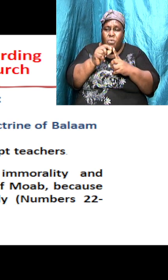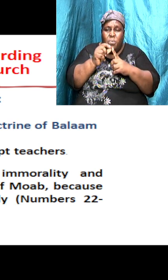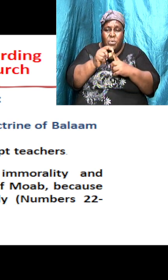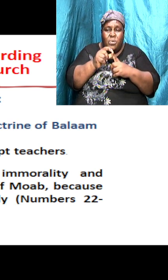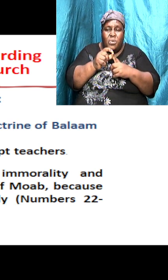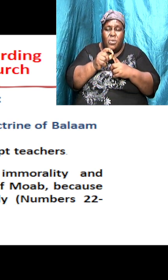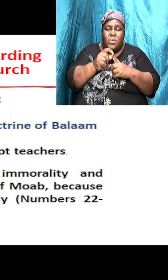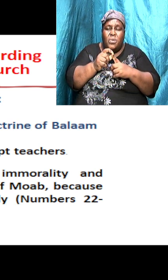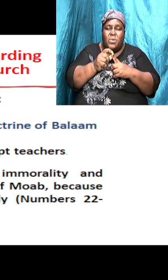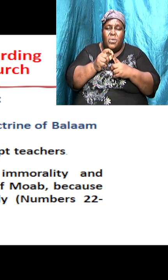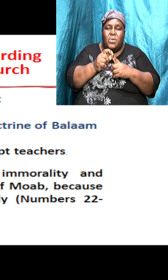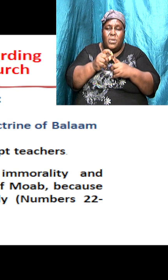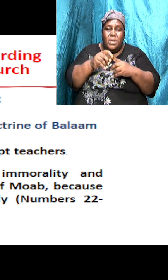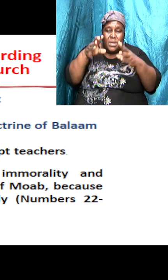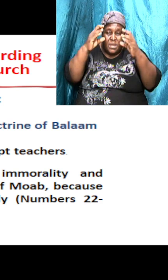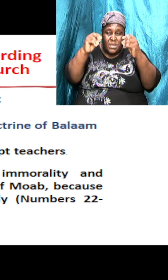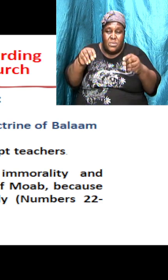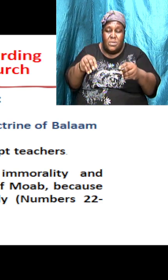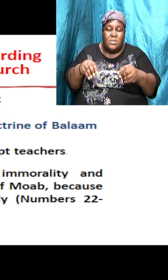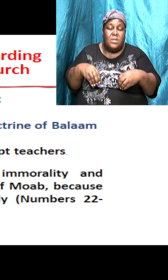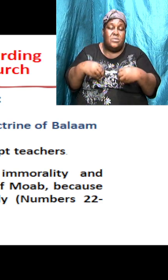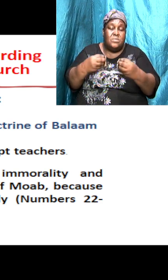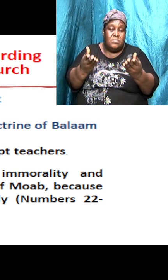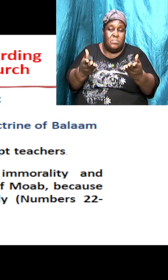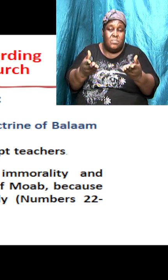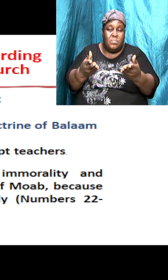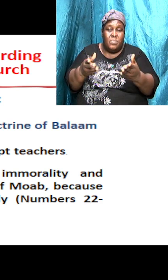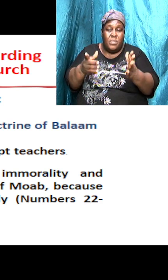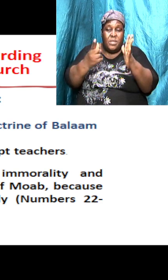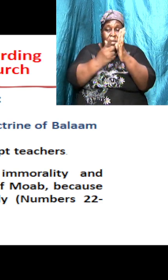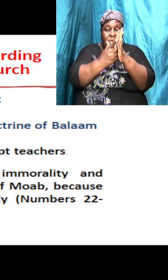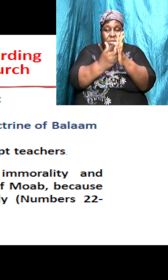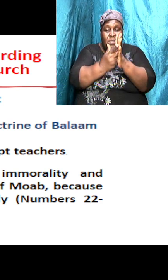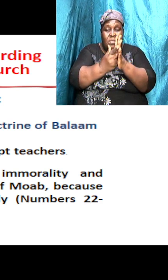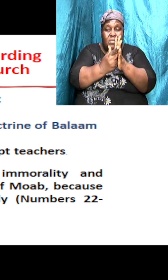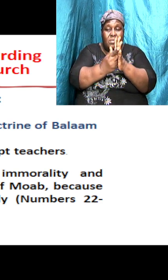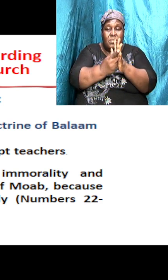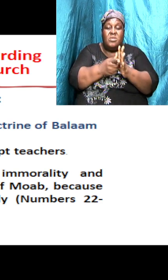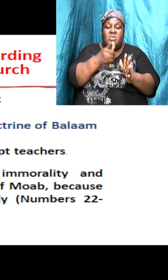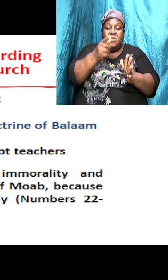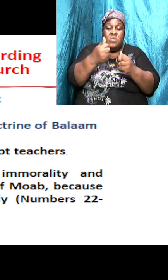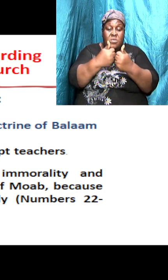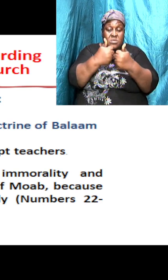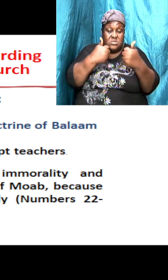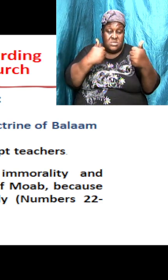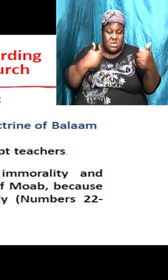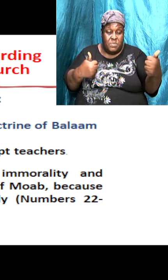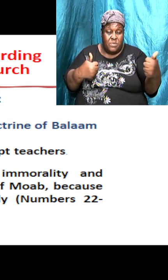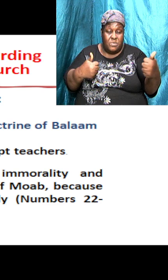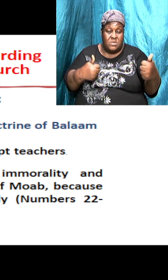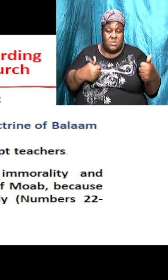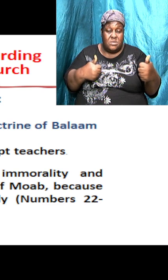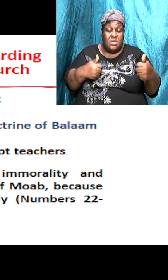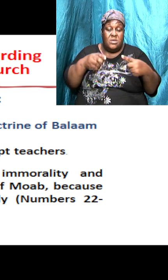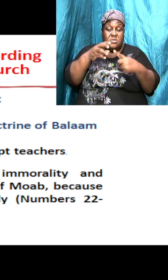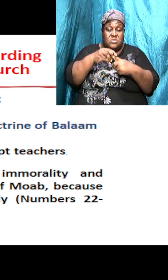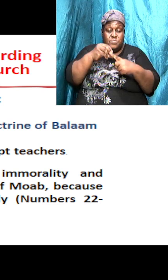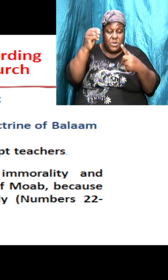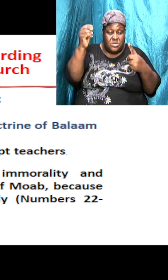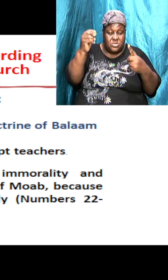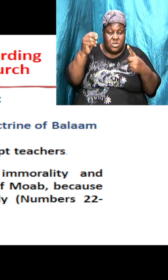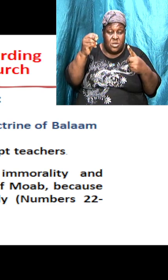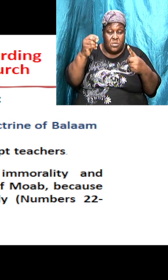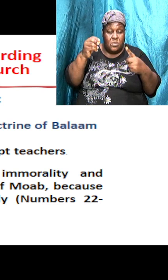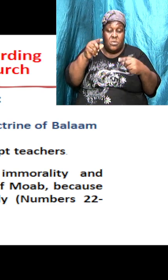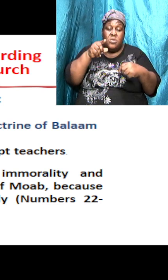them, what he presented them through the books of the law. He said, you are separate, you are distinct, you are